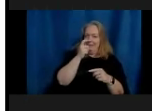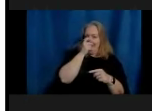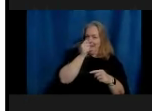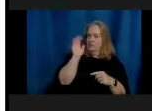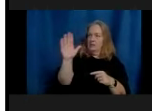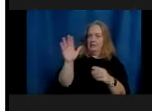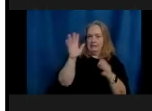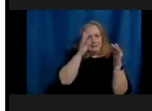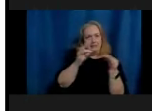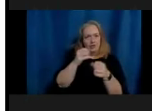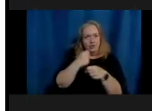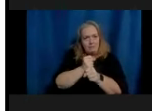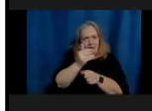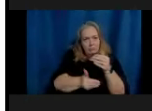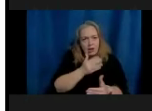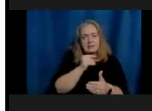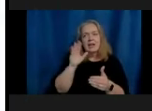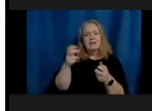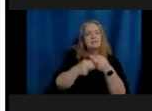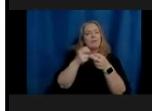solving as a image maker.